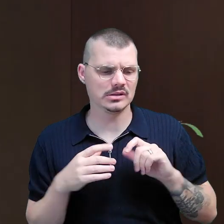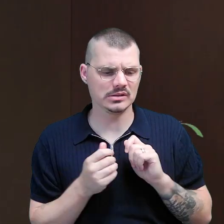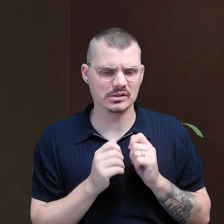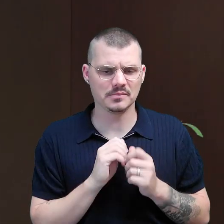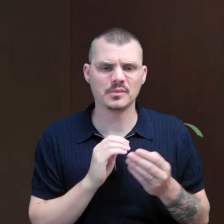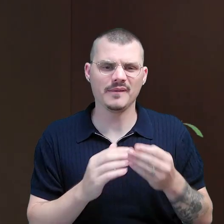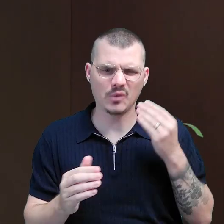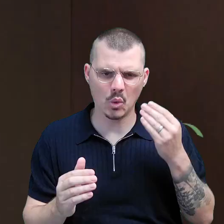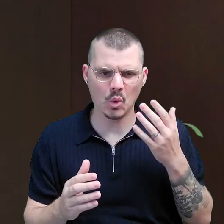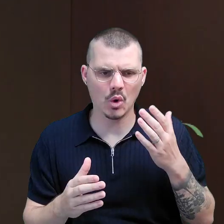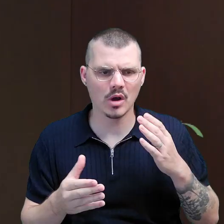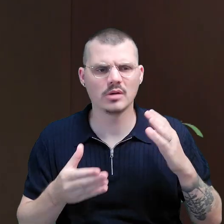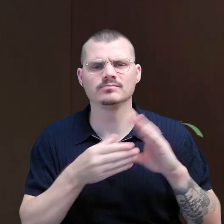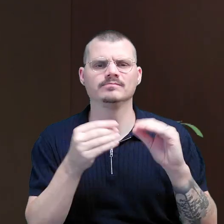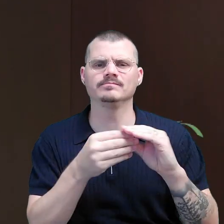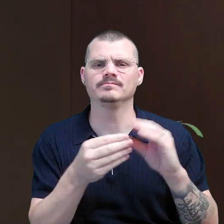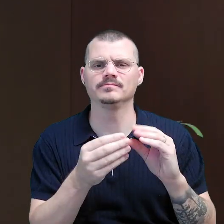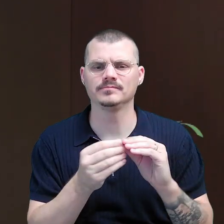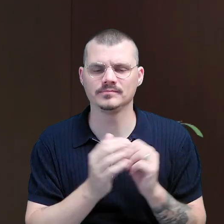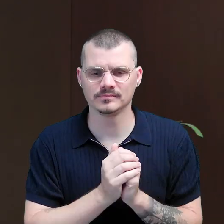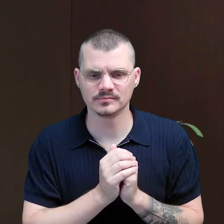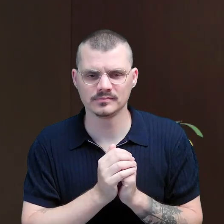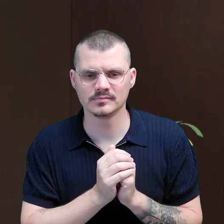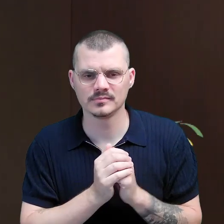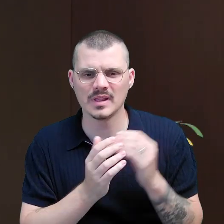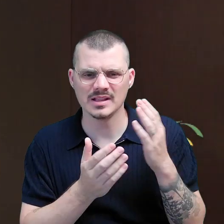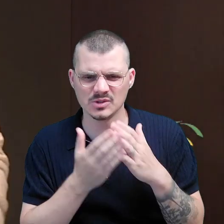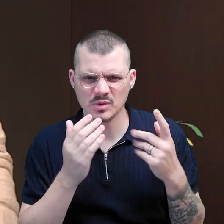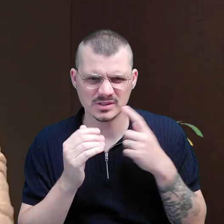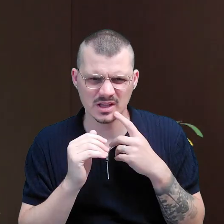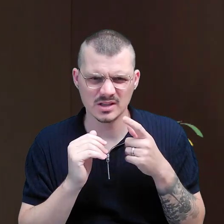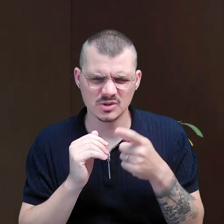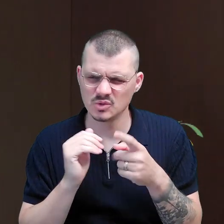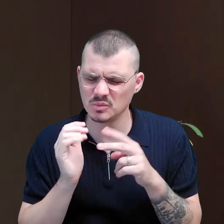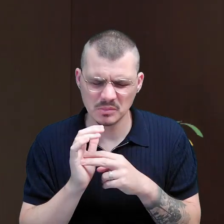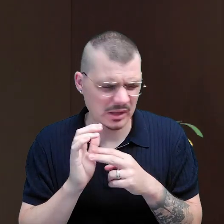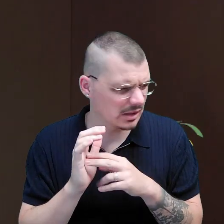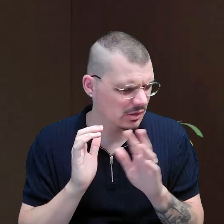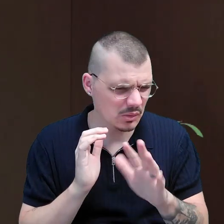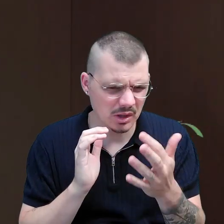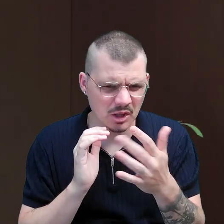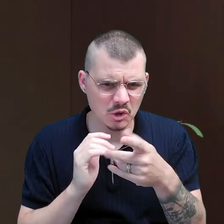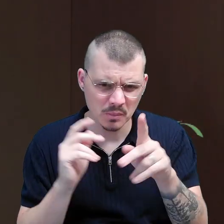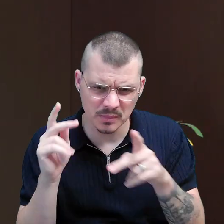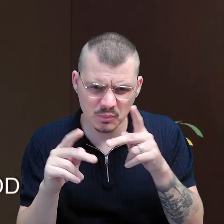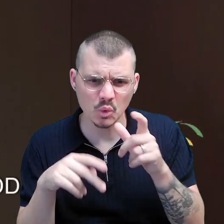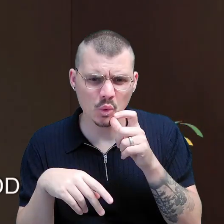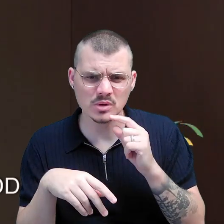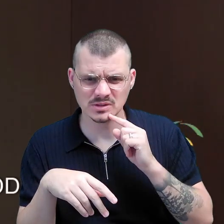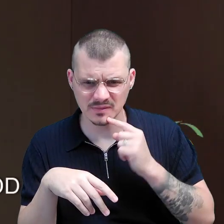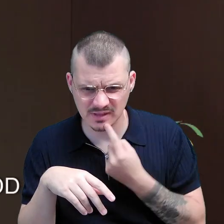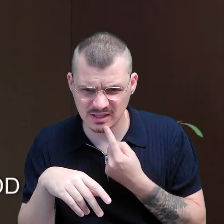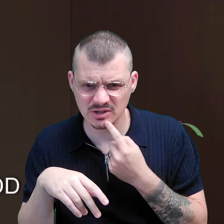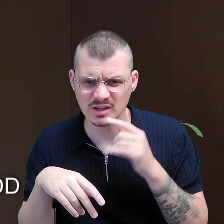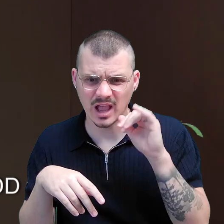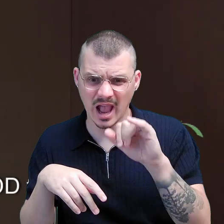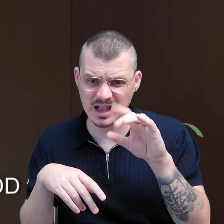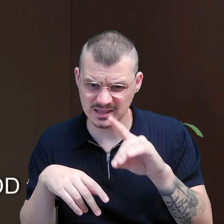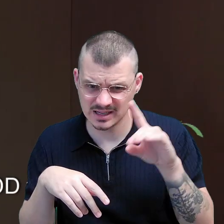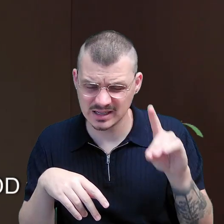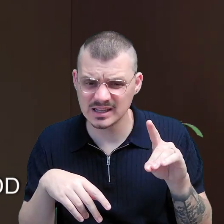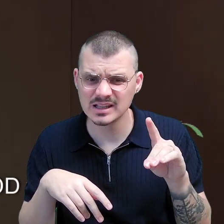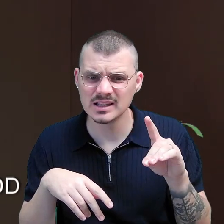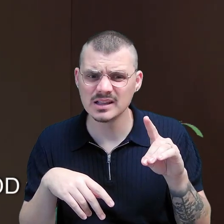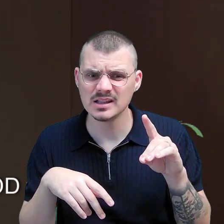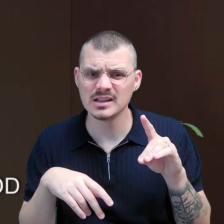before explicitly talking the part. And somebody said, "You mean that there's people with severe and